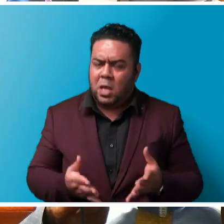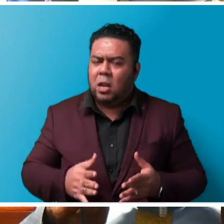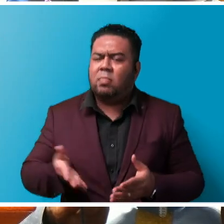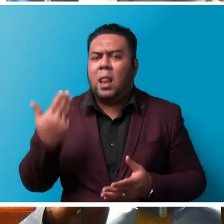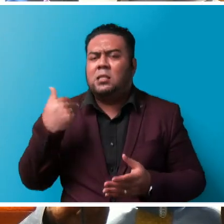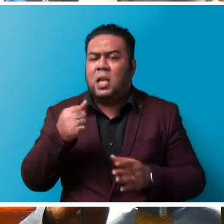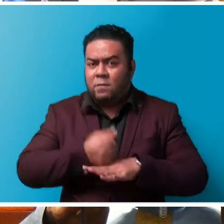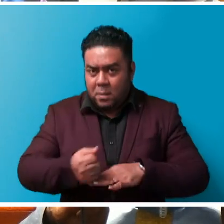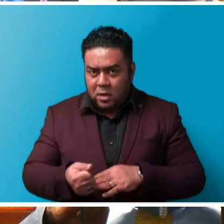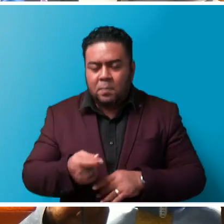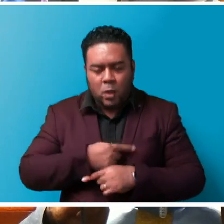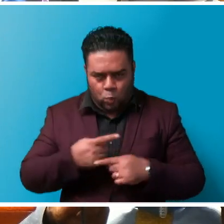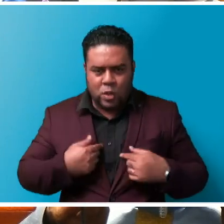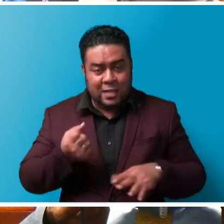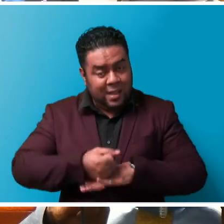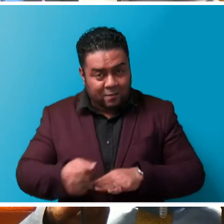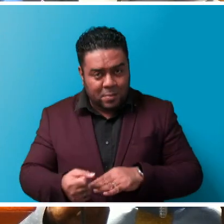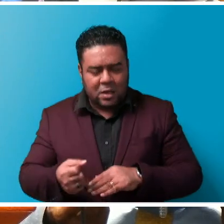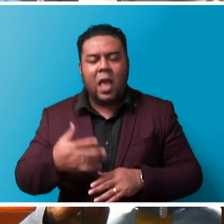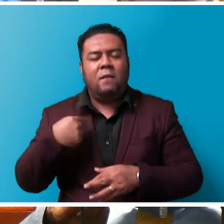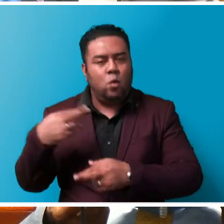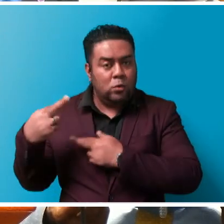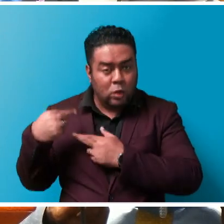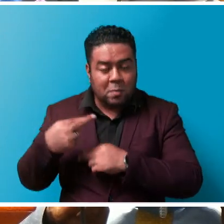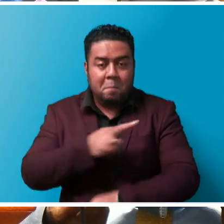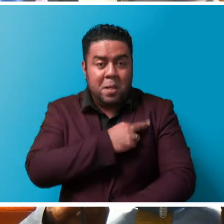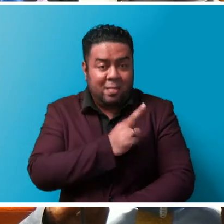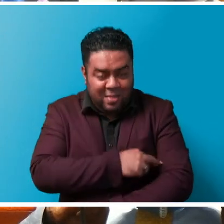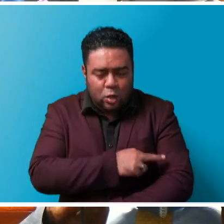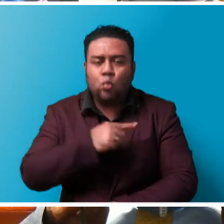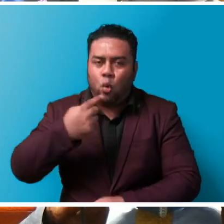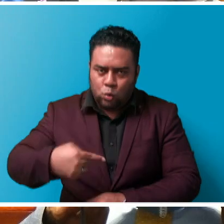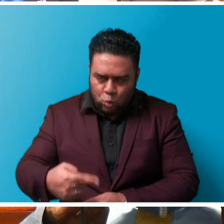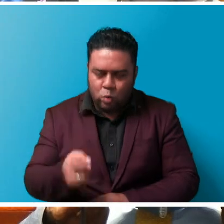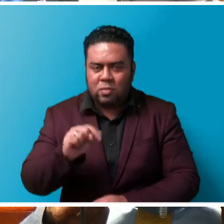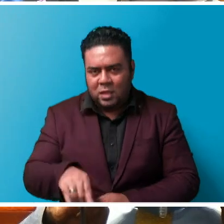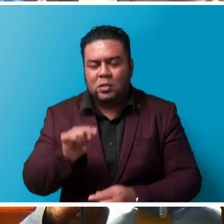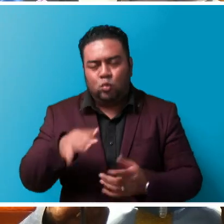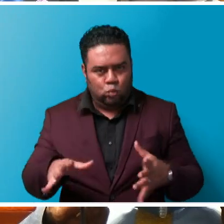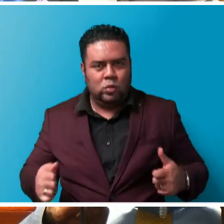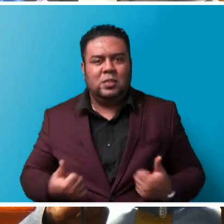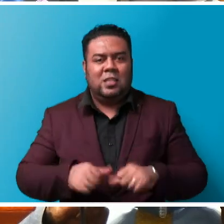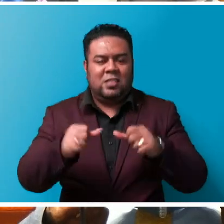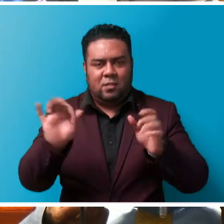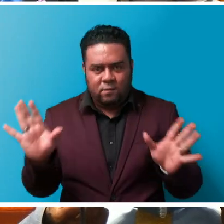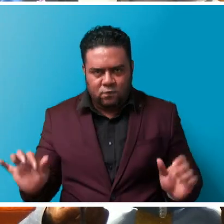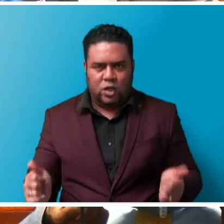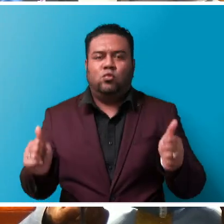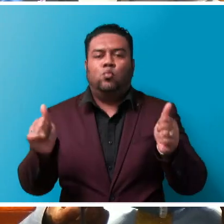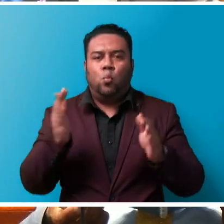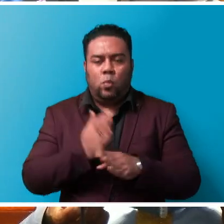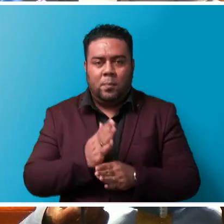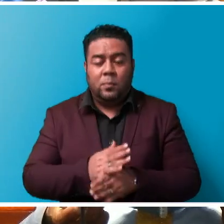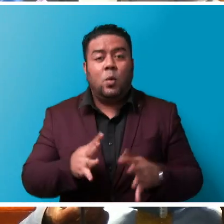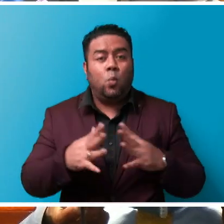government, and we as a government have a responsibility to continue this to its successful conclusion. So the WEF has